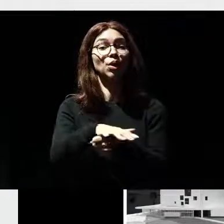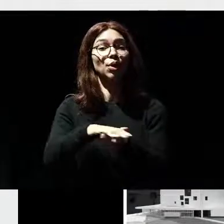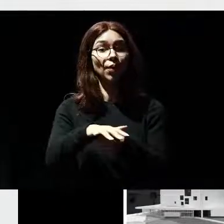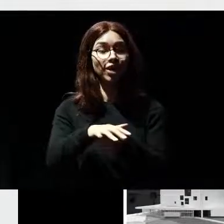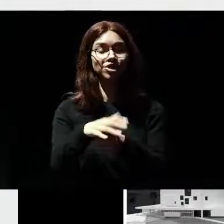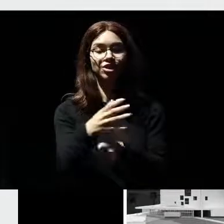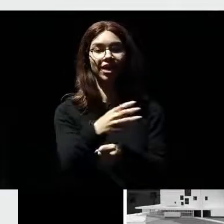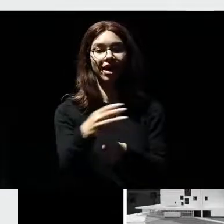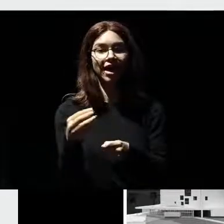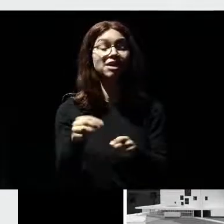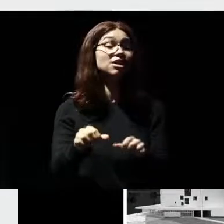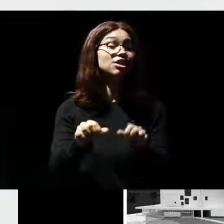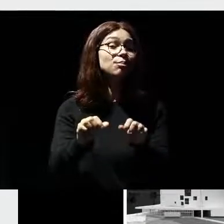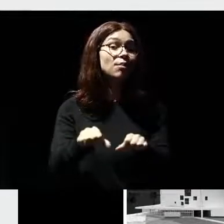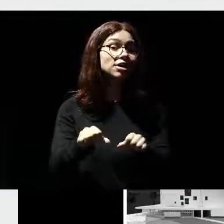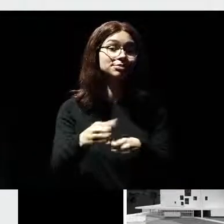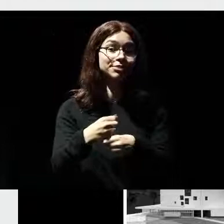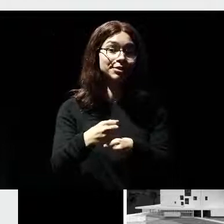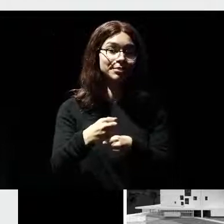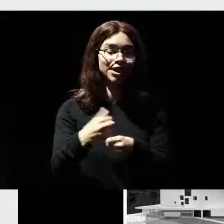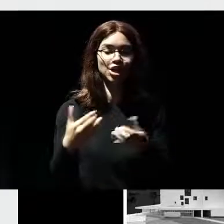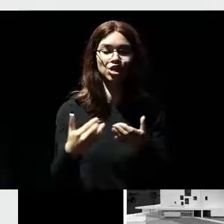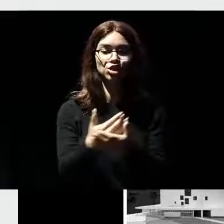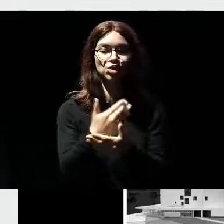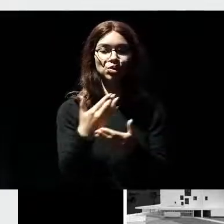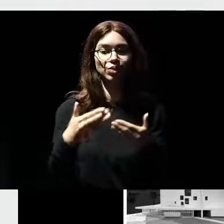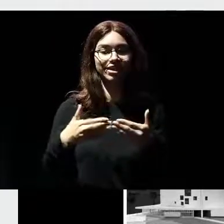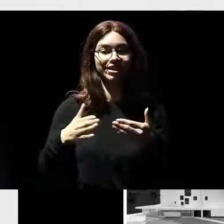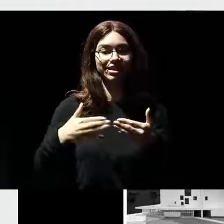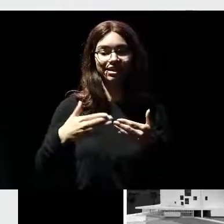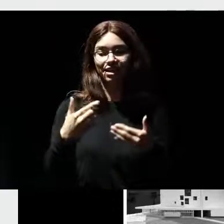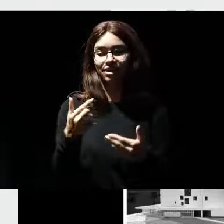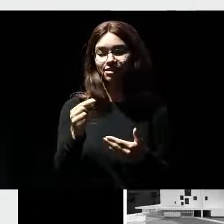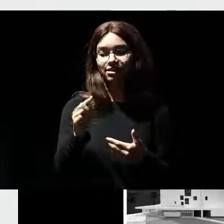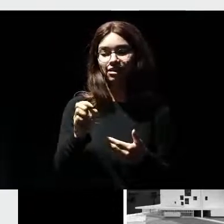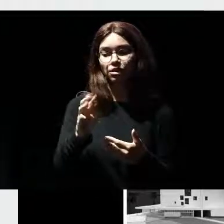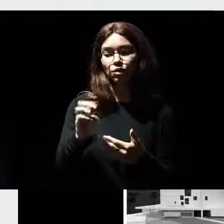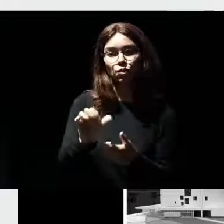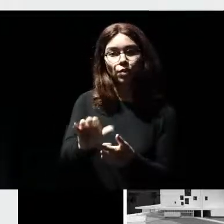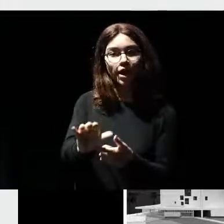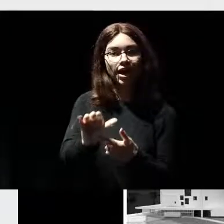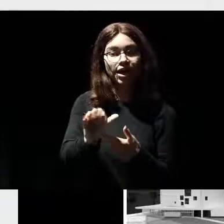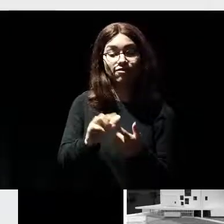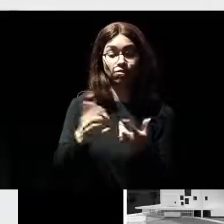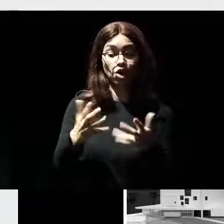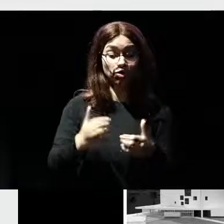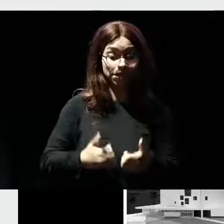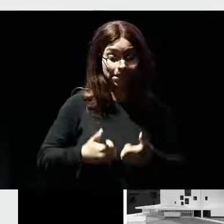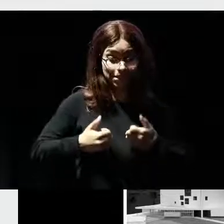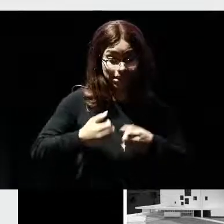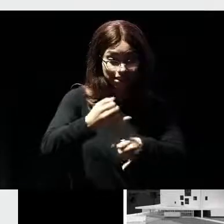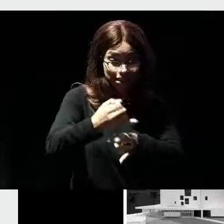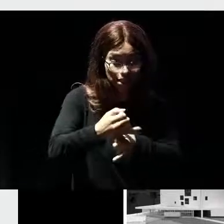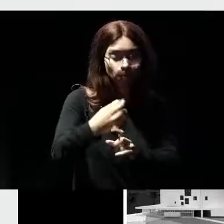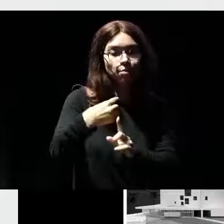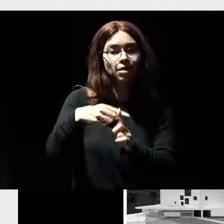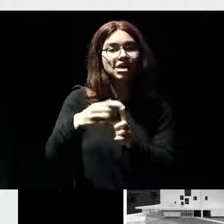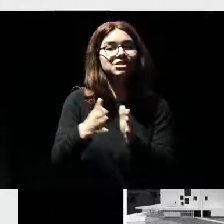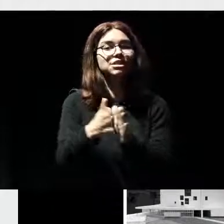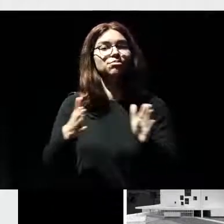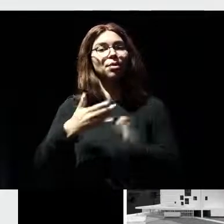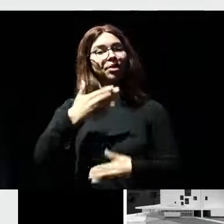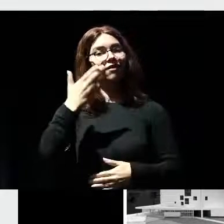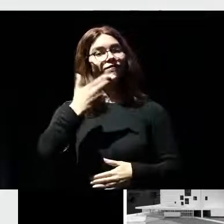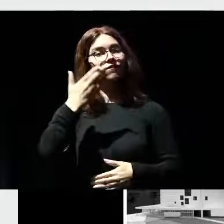that the possibility of making a new gateway between the interior part of the existing campus and the public frontage